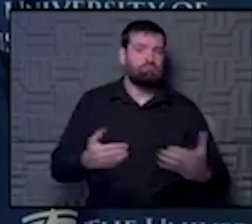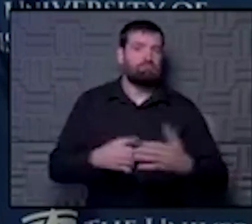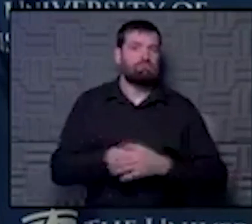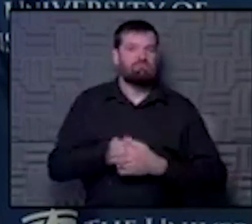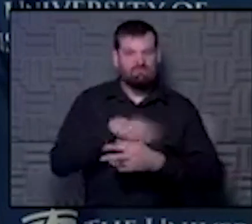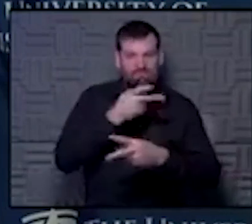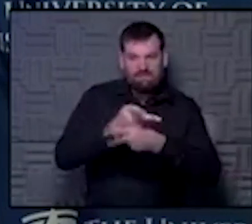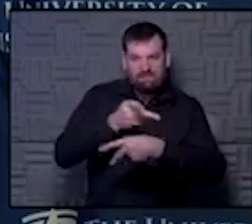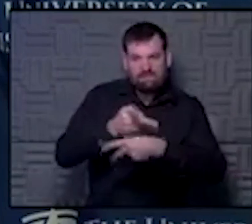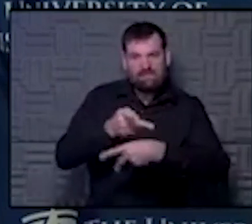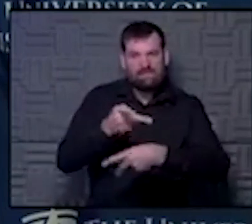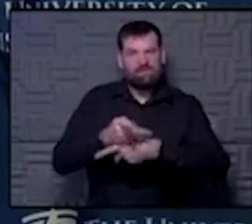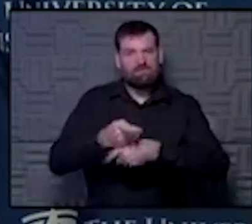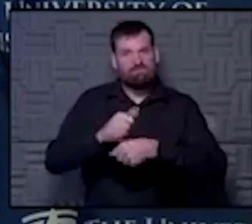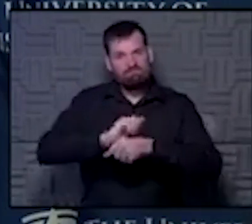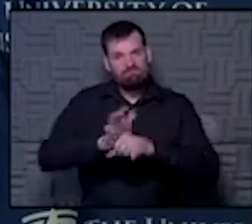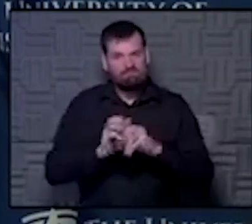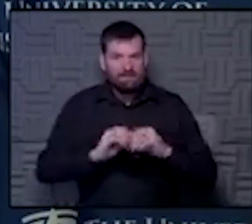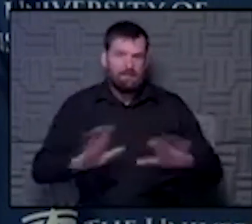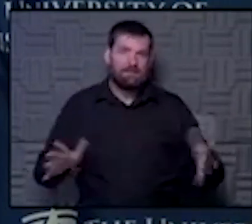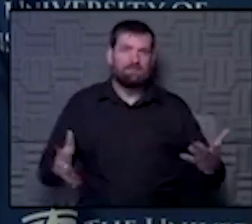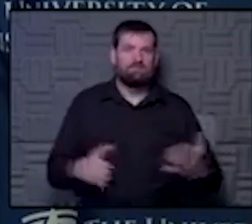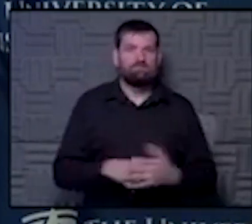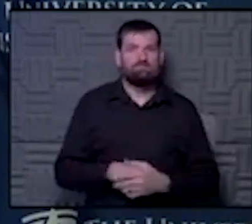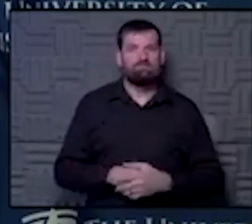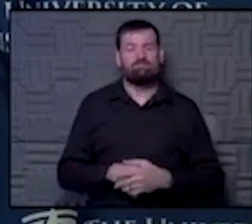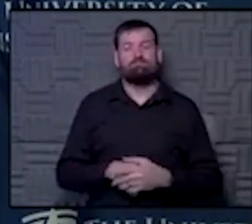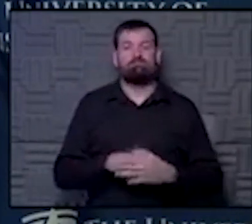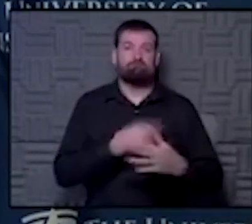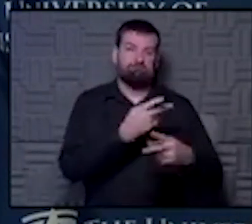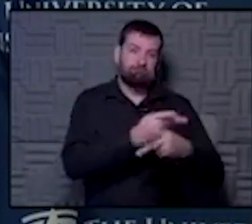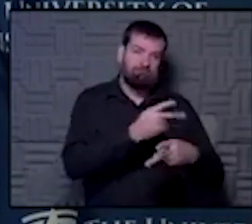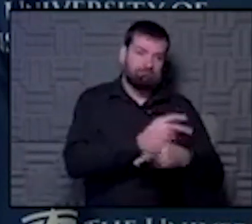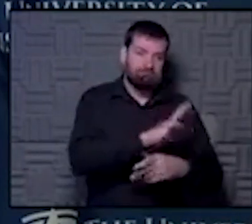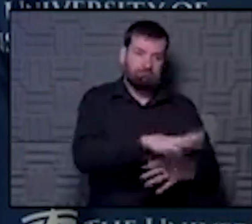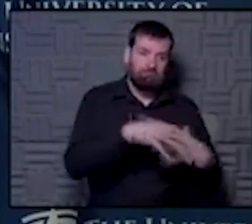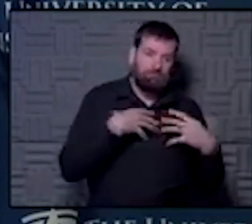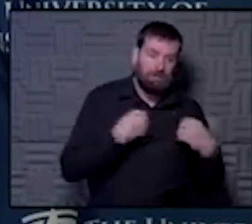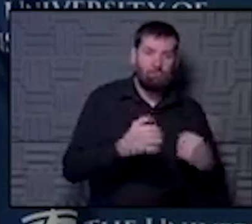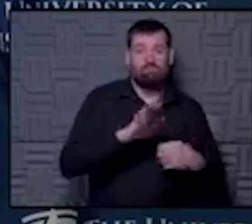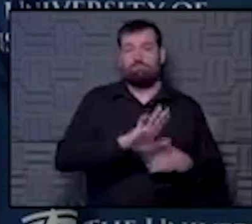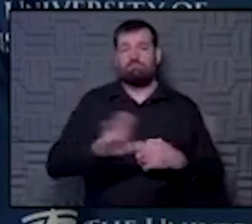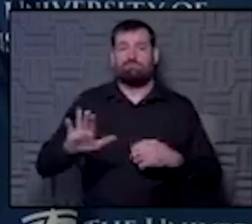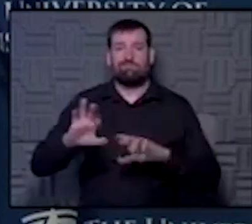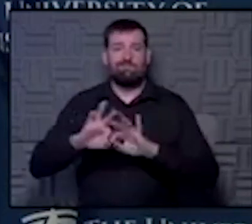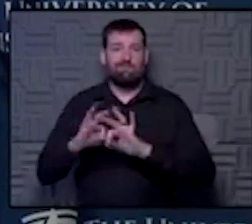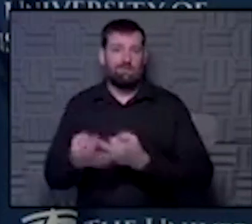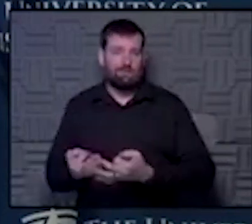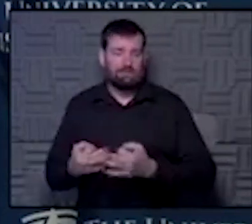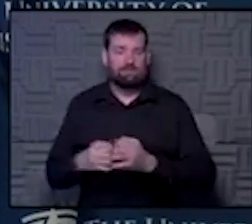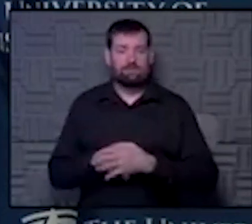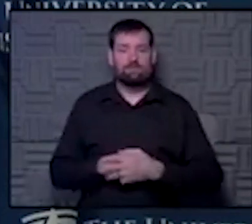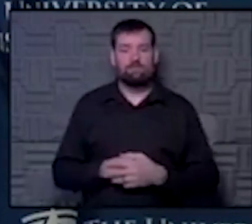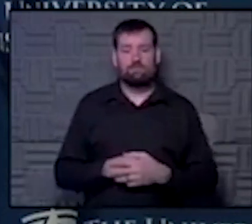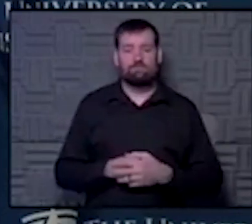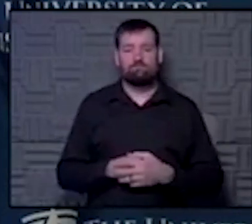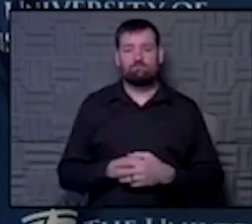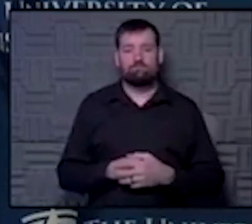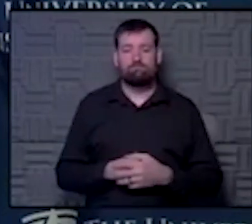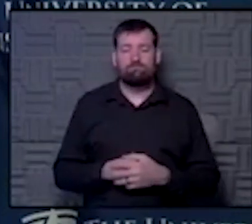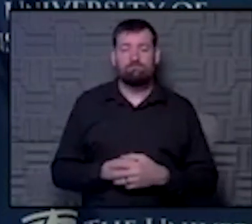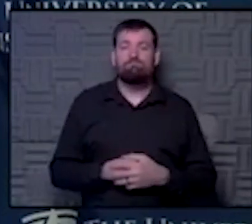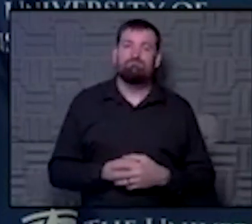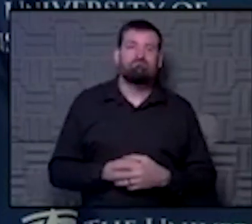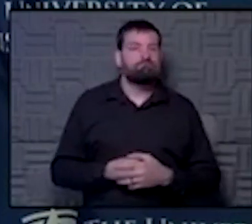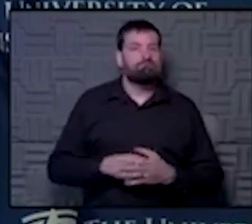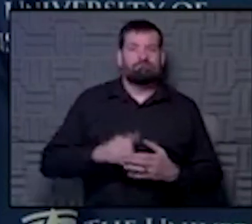care of this pandemic, you know, like taking care of their health and their families. And so it's just kind of a